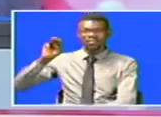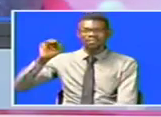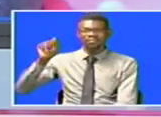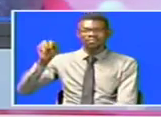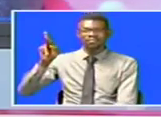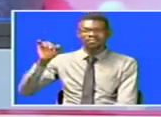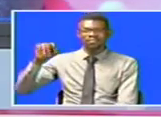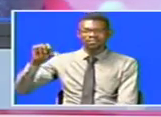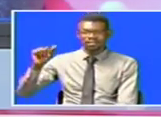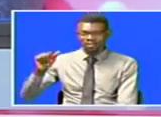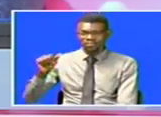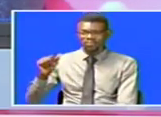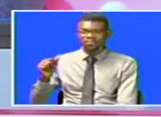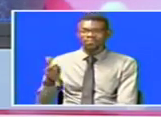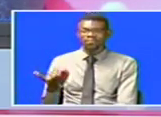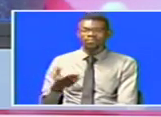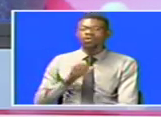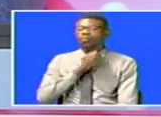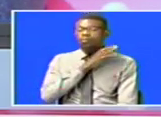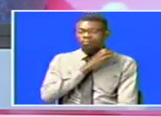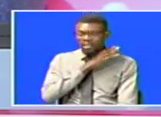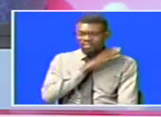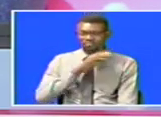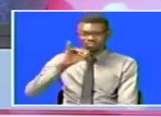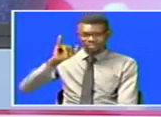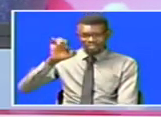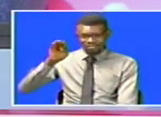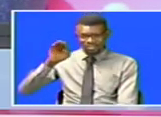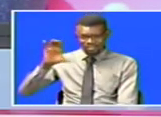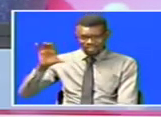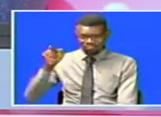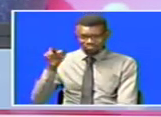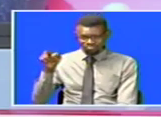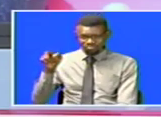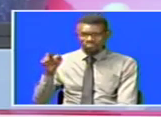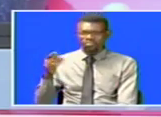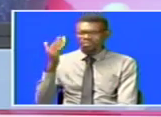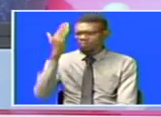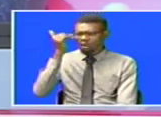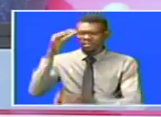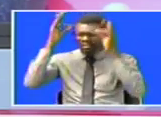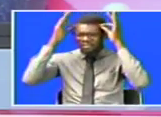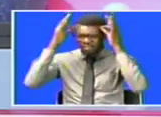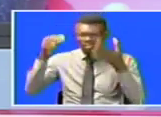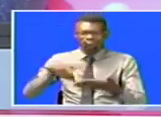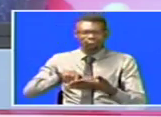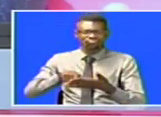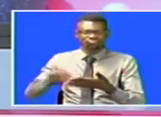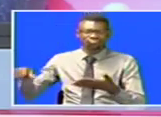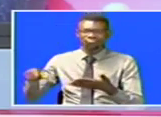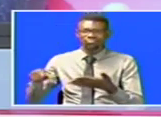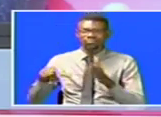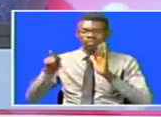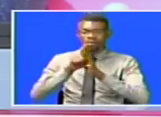has launched a formal complaint with the IEBC dispute tribunal over the decision to invalidate his nomination. Through his